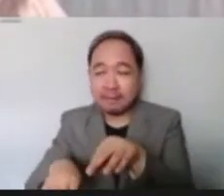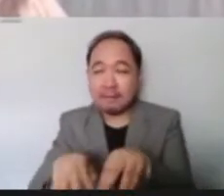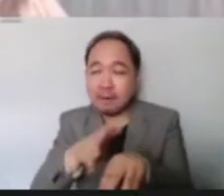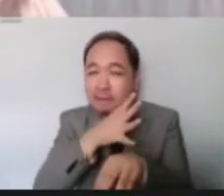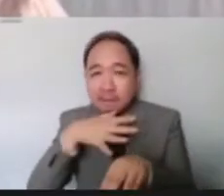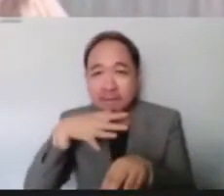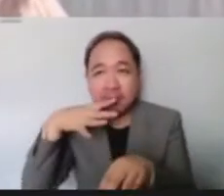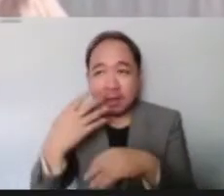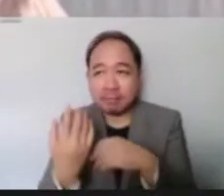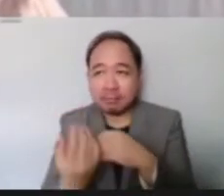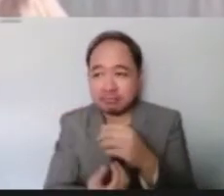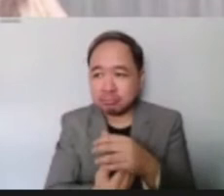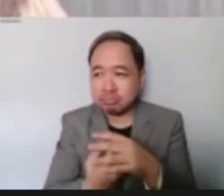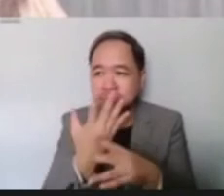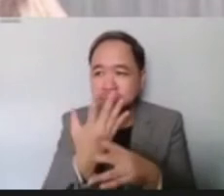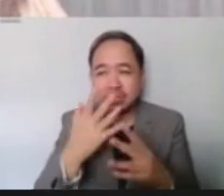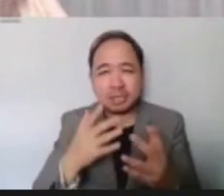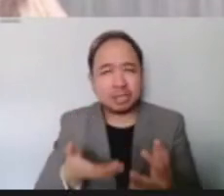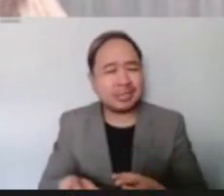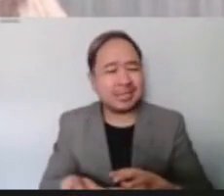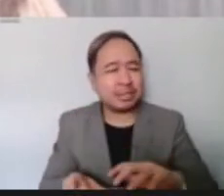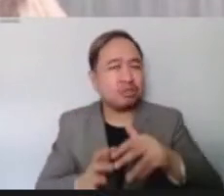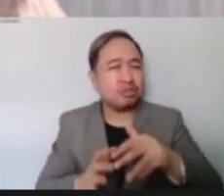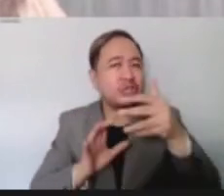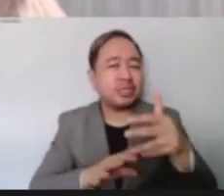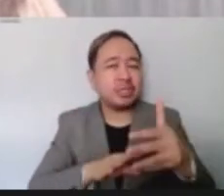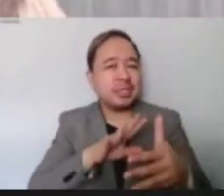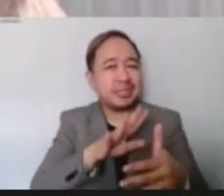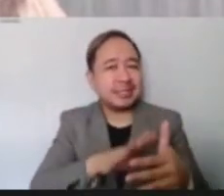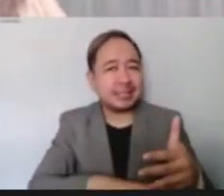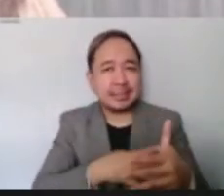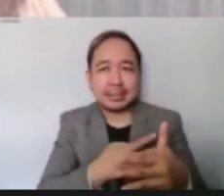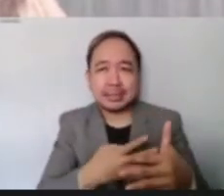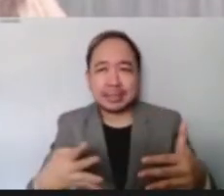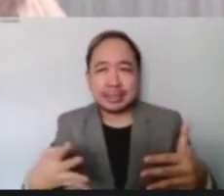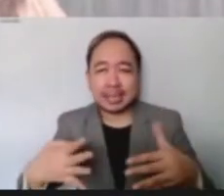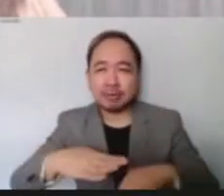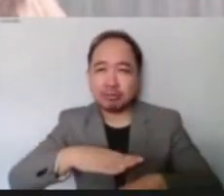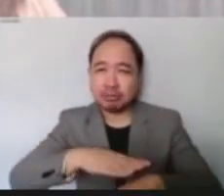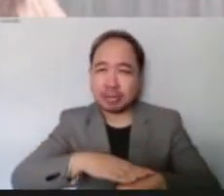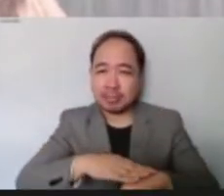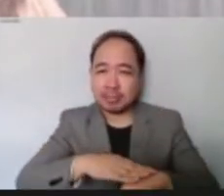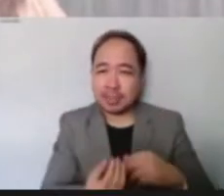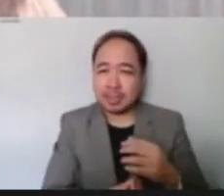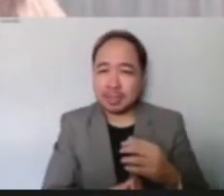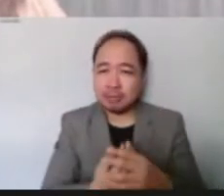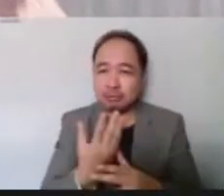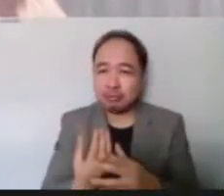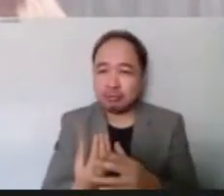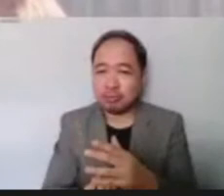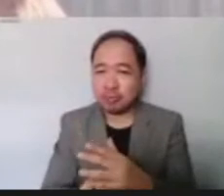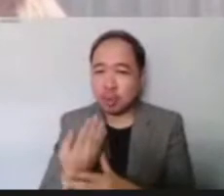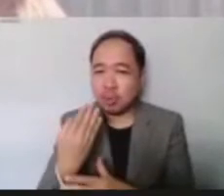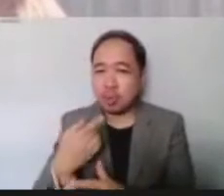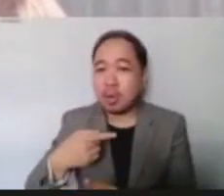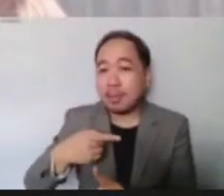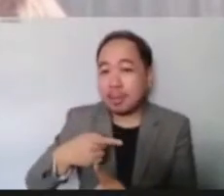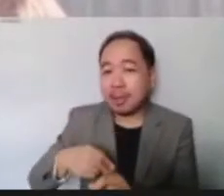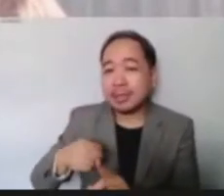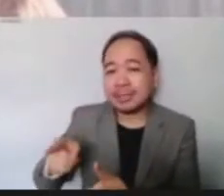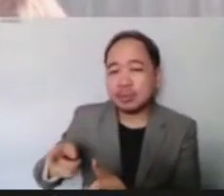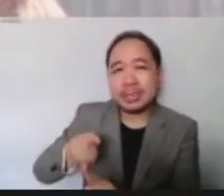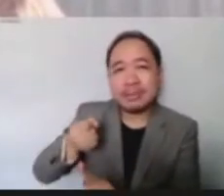yields additionally there will be additional environmental side effect that will harm agriculture population as a